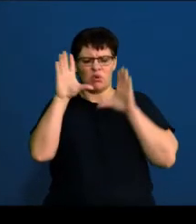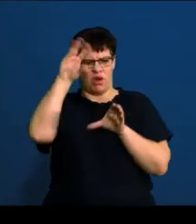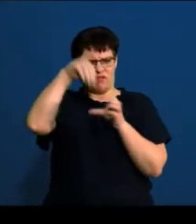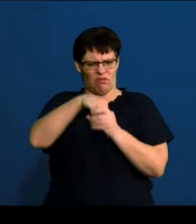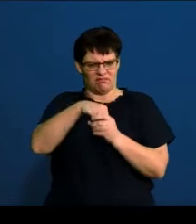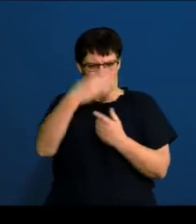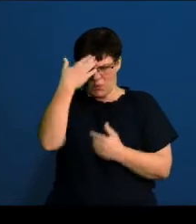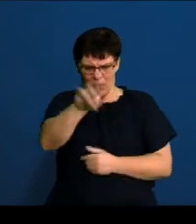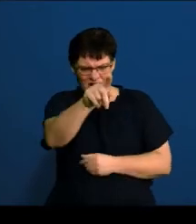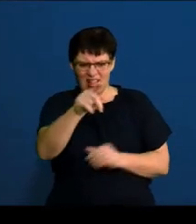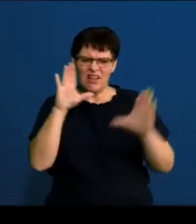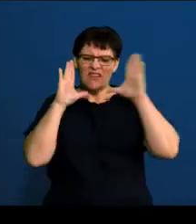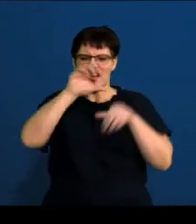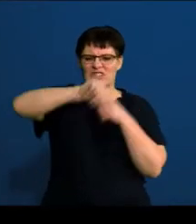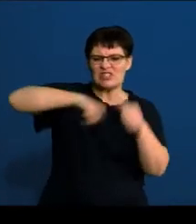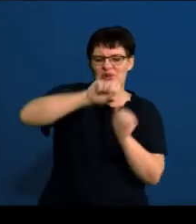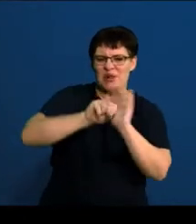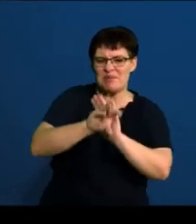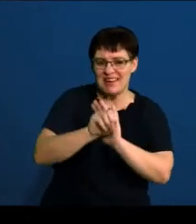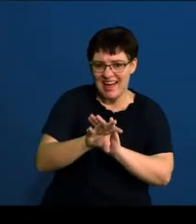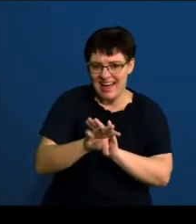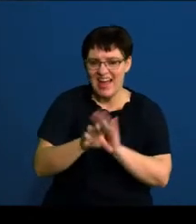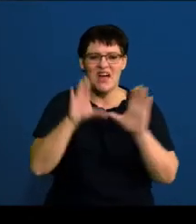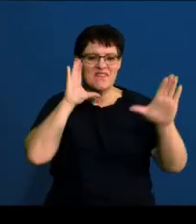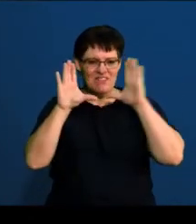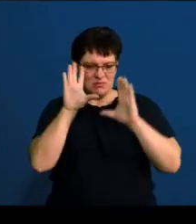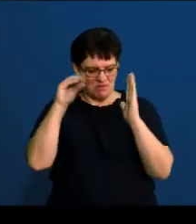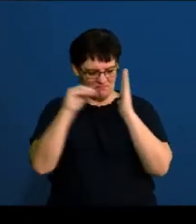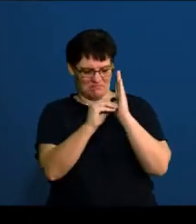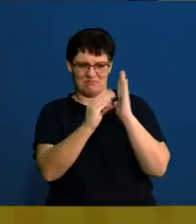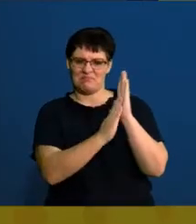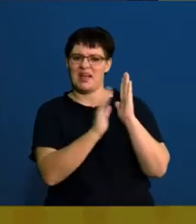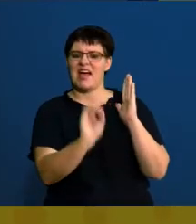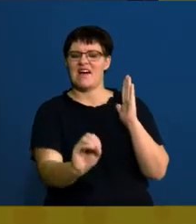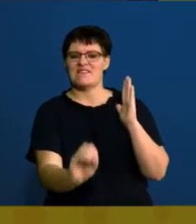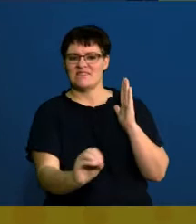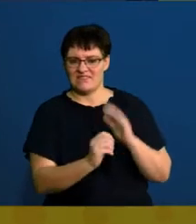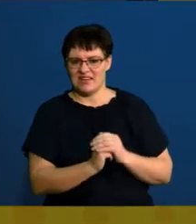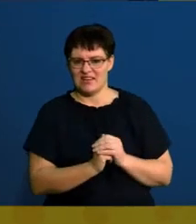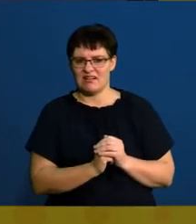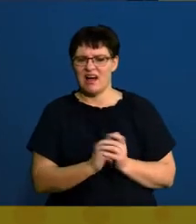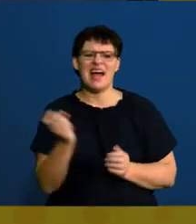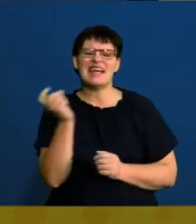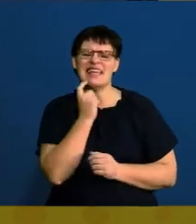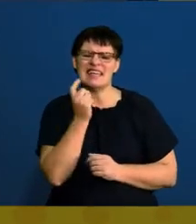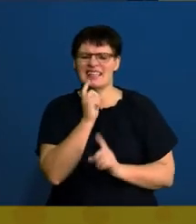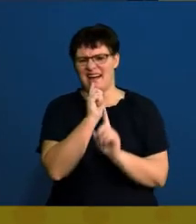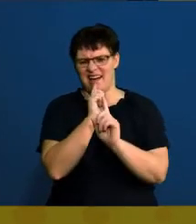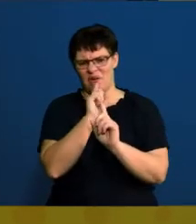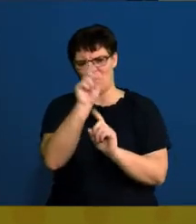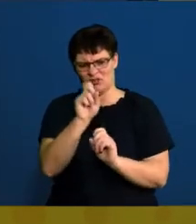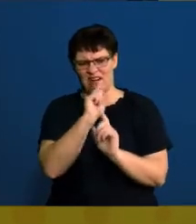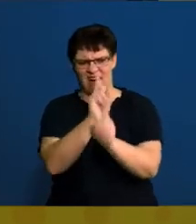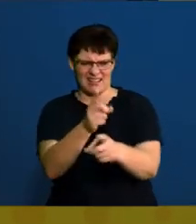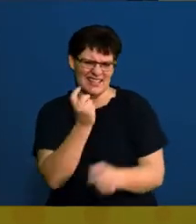knows with social media, the Facebook logo in the advertisement. This is a very, very easy question, and it's